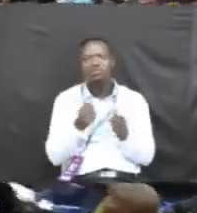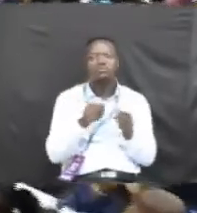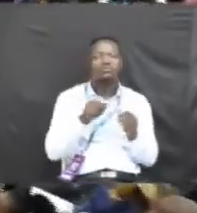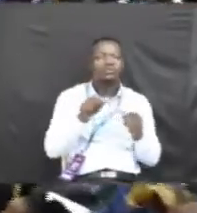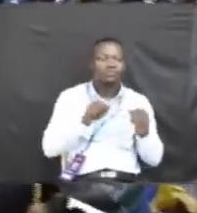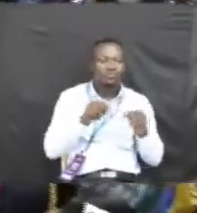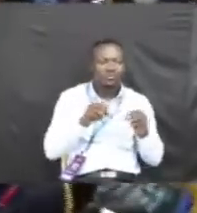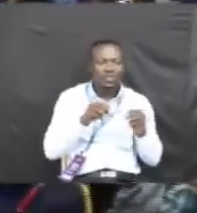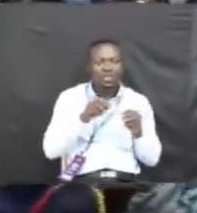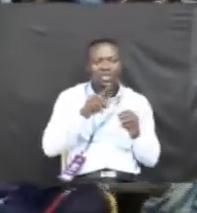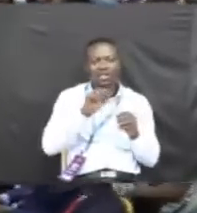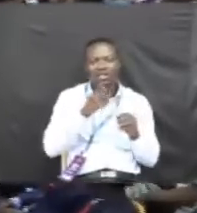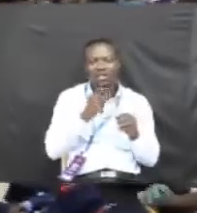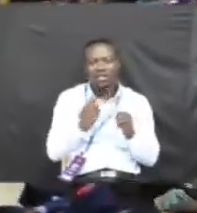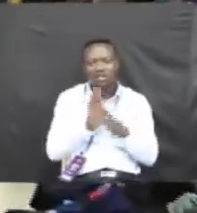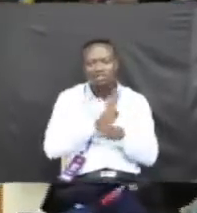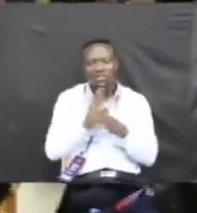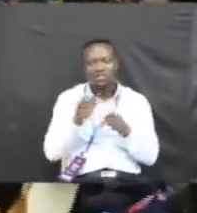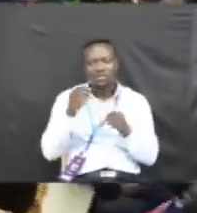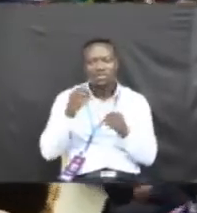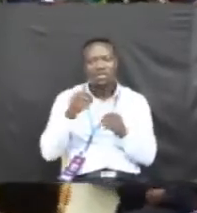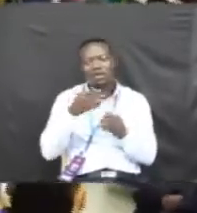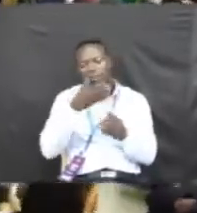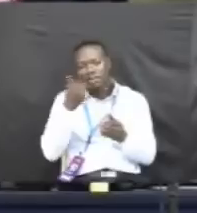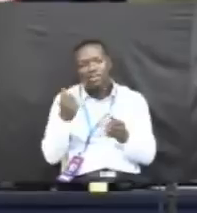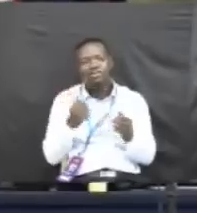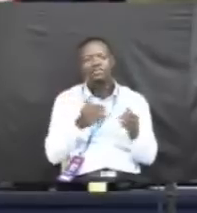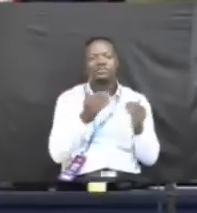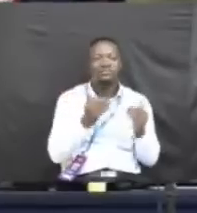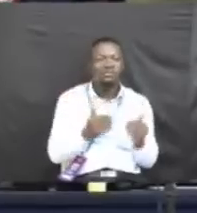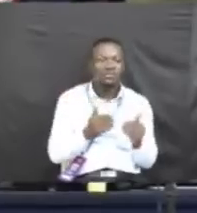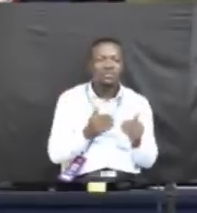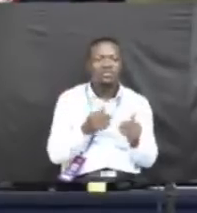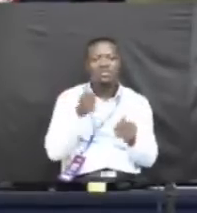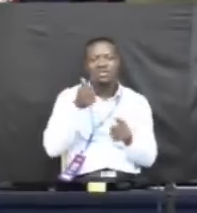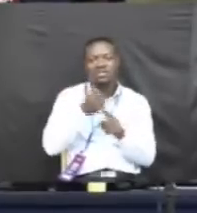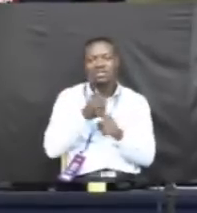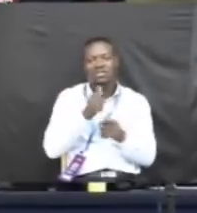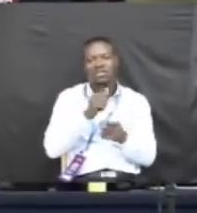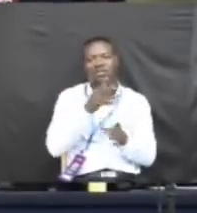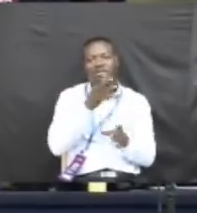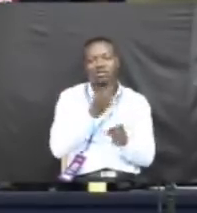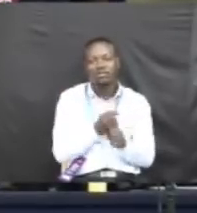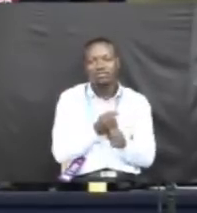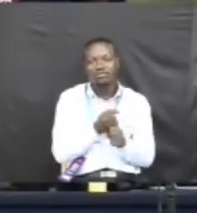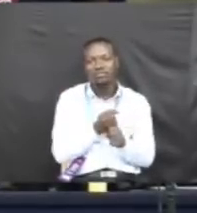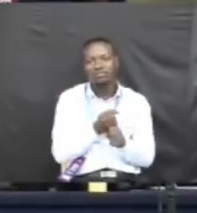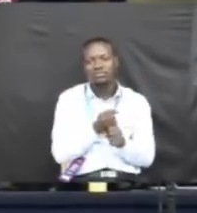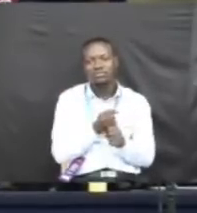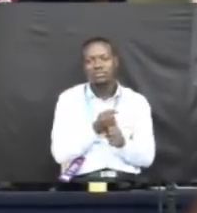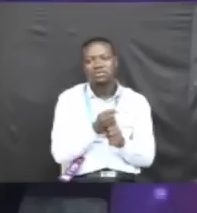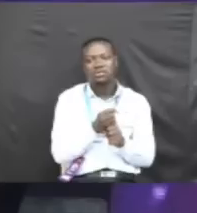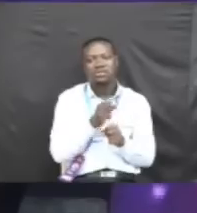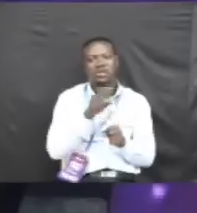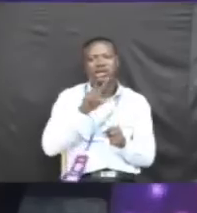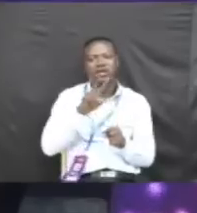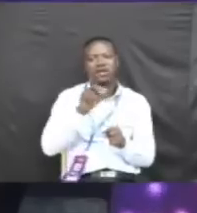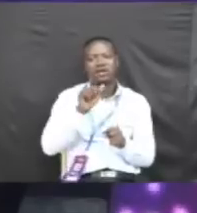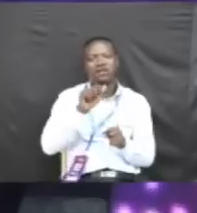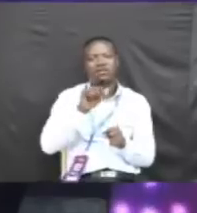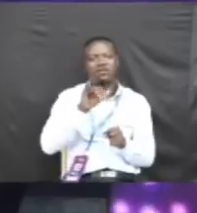best tax and business strategy best. She also received the validictorian